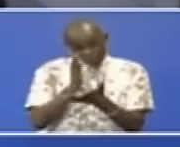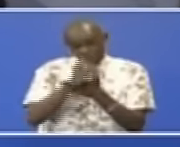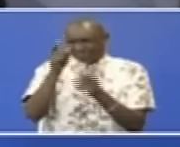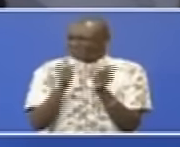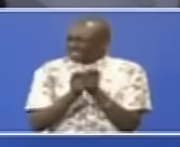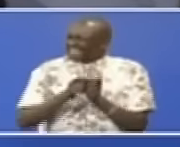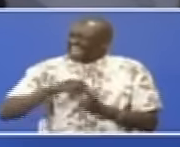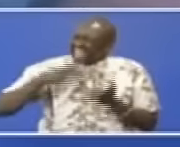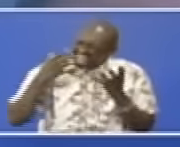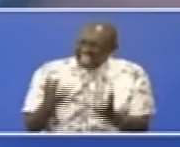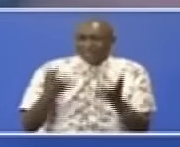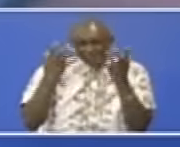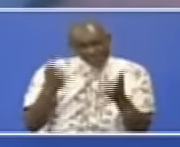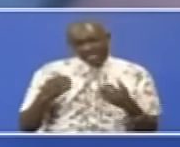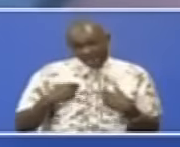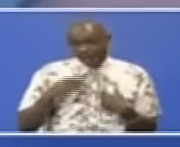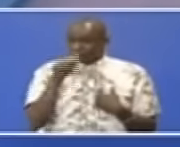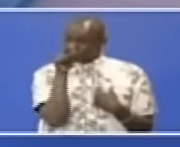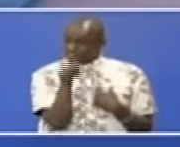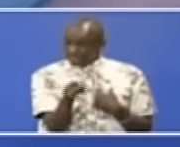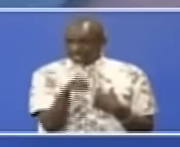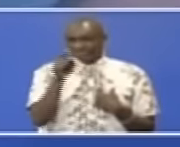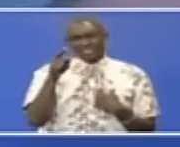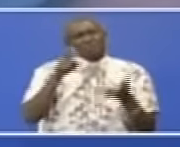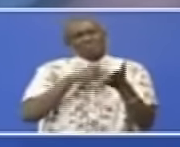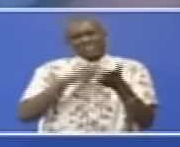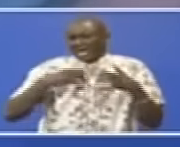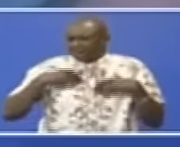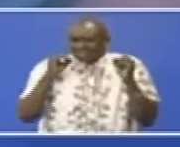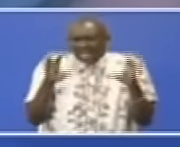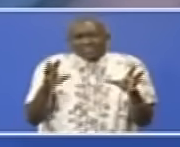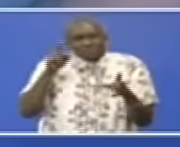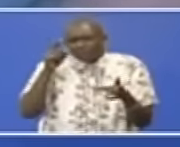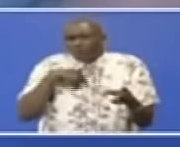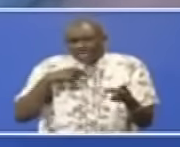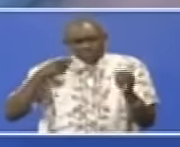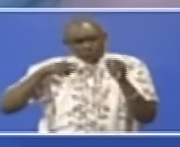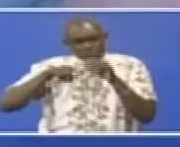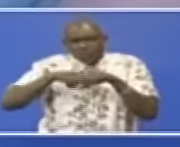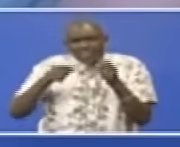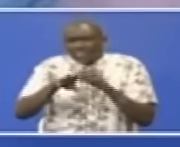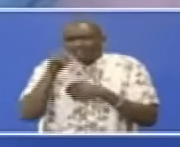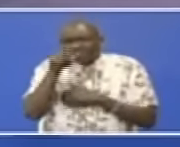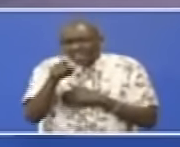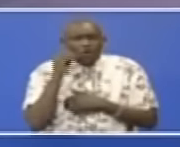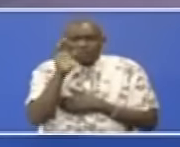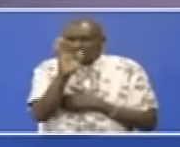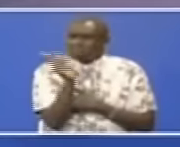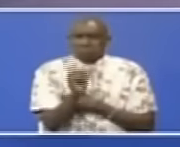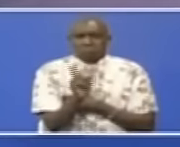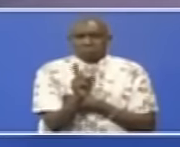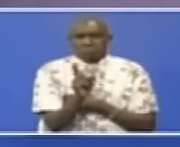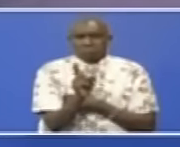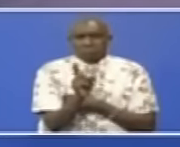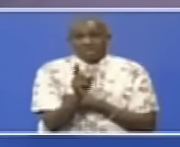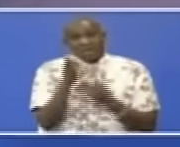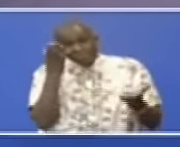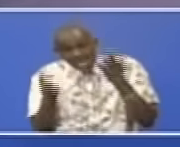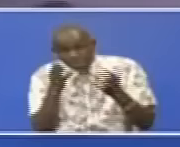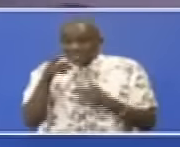him to great pain, adding that he is innocent and never meant to trespass through the home. Hiyo waya tu labda